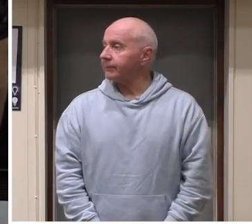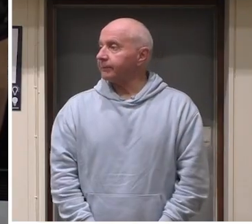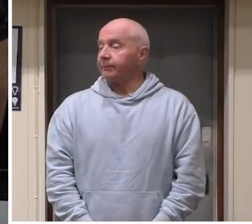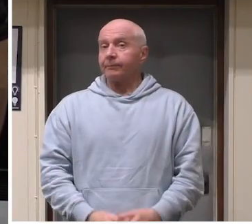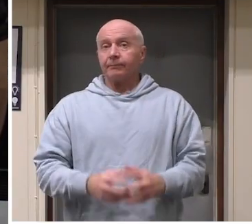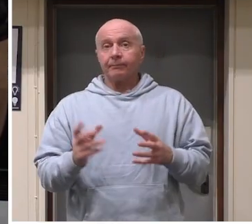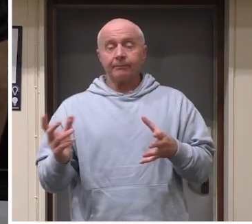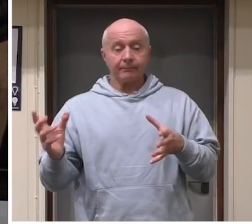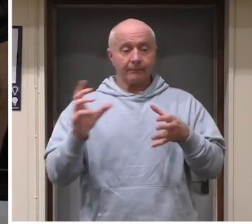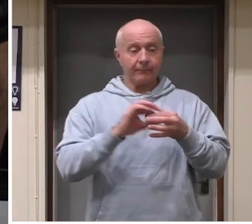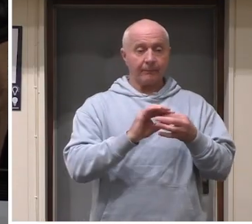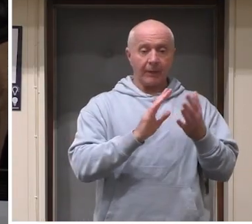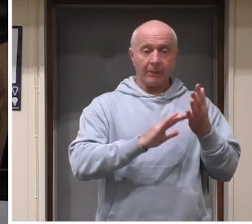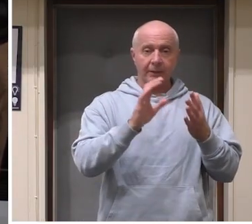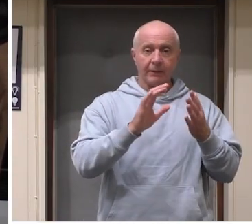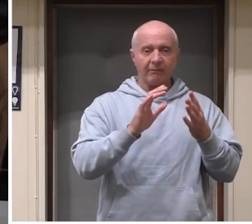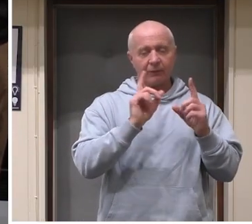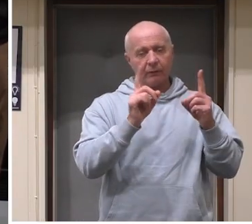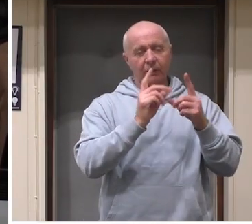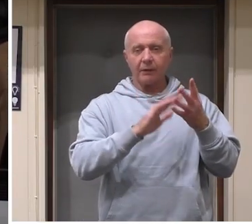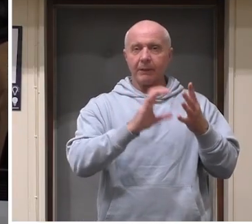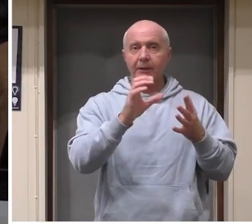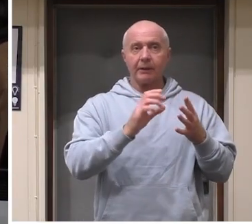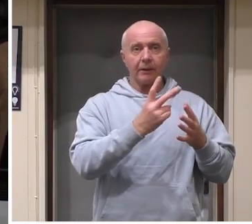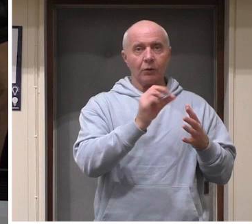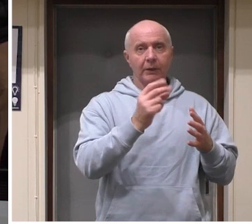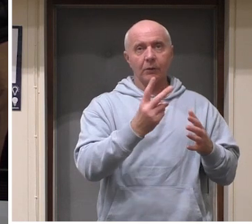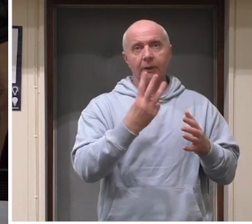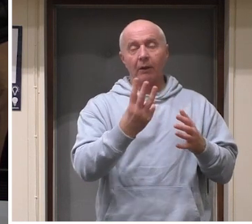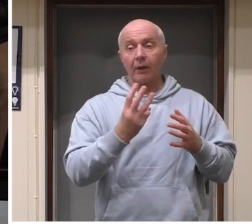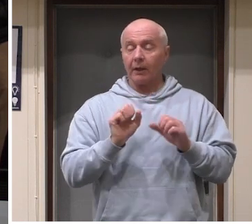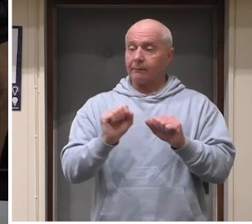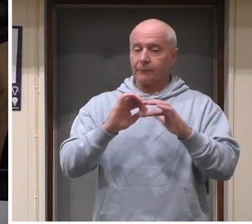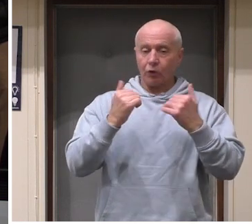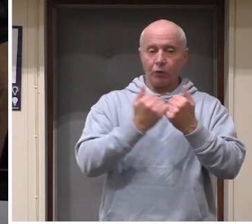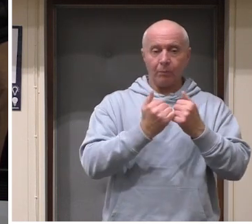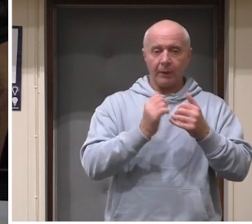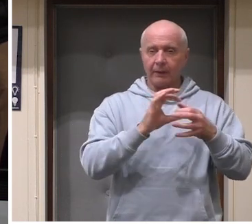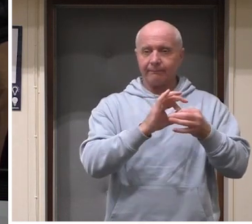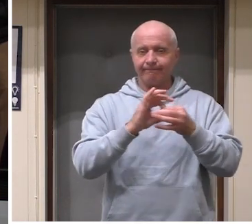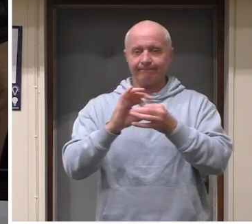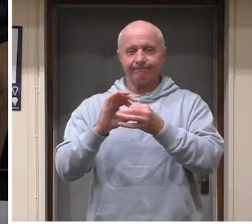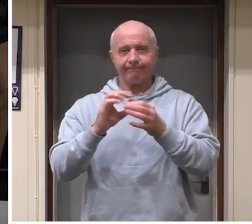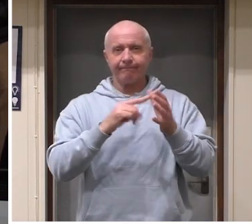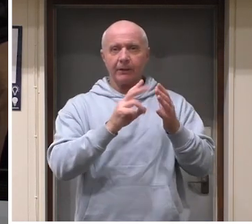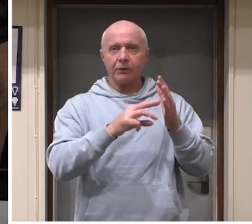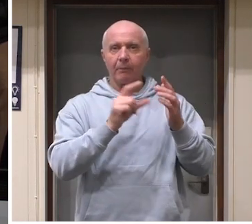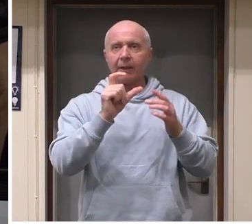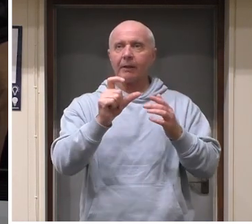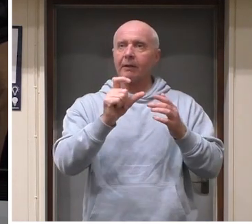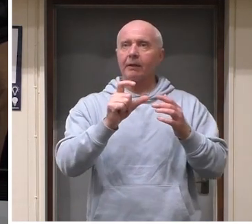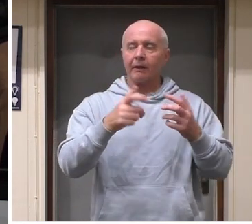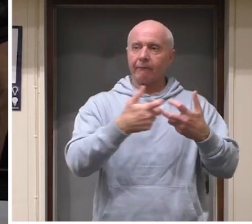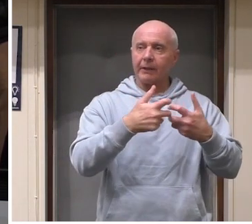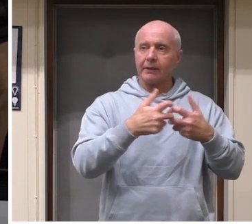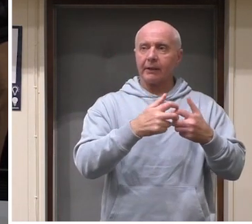University of Manchester in 2023, his group aims to use techniques across atomic physics, optomechanics and photonics